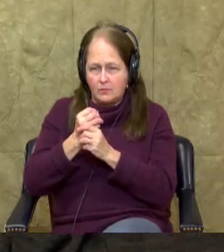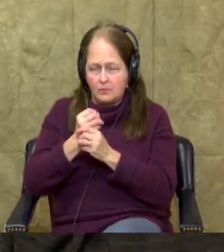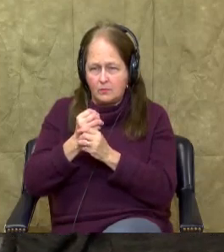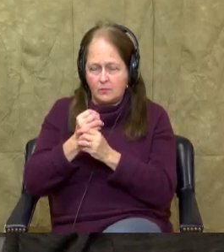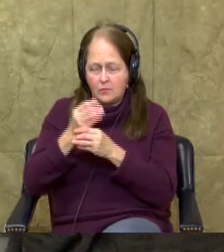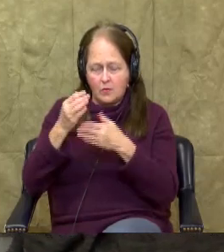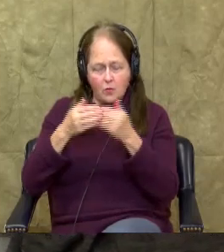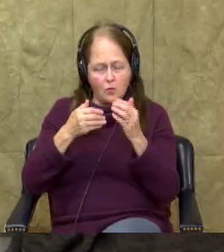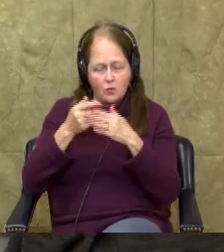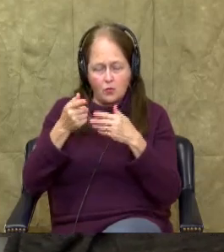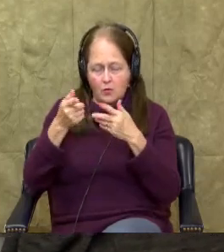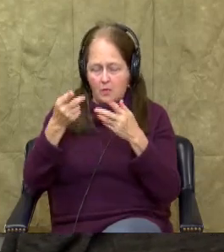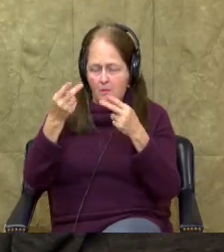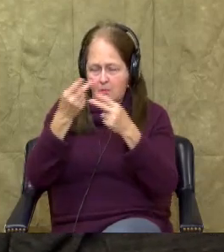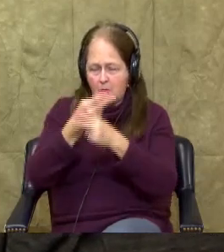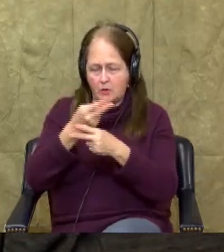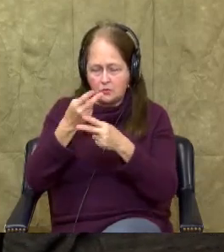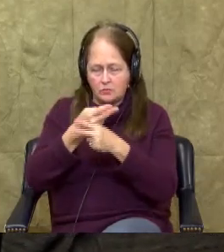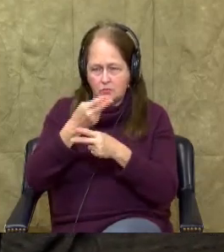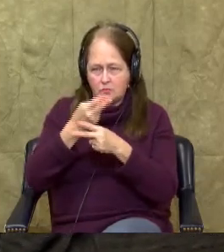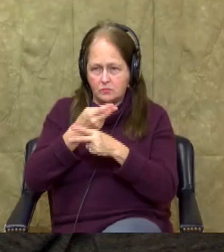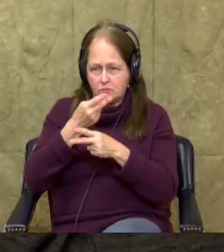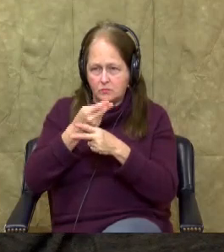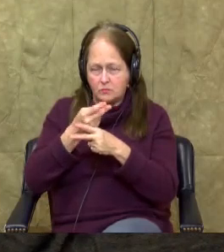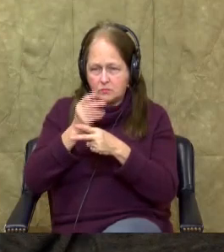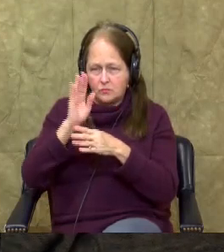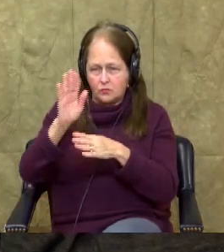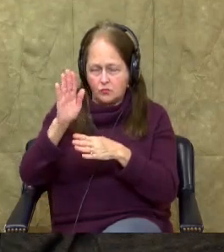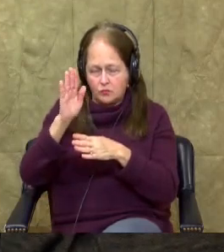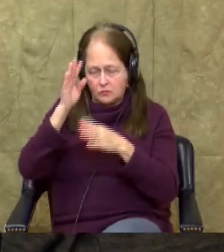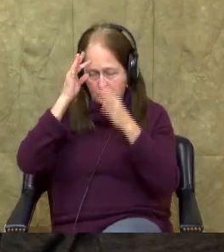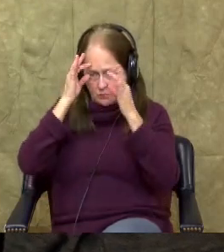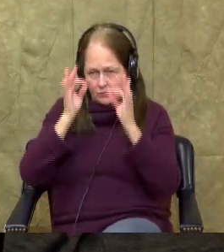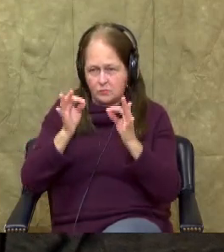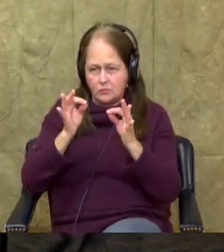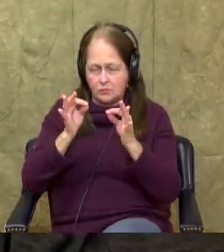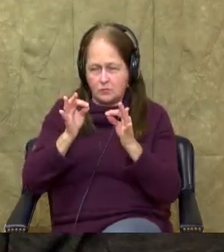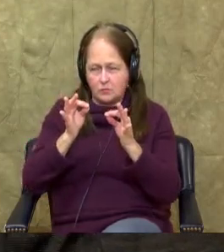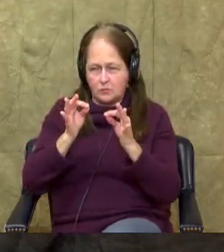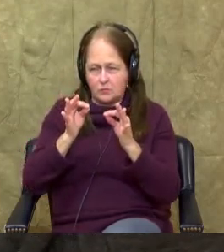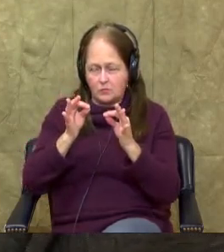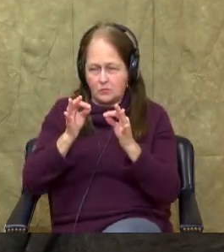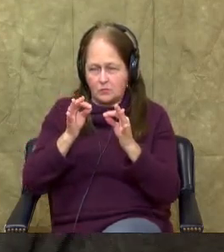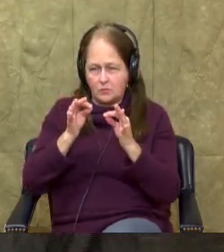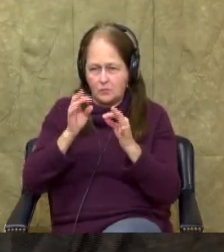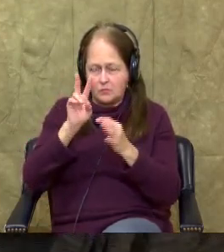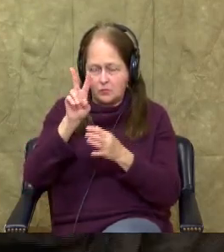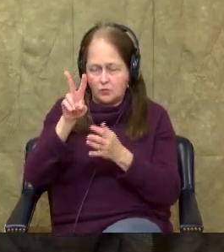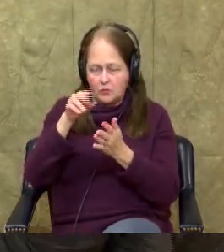And however you multiply, that's your choice. And you get